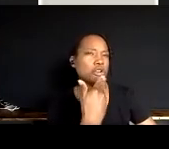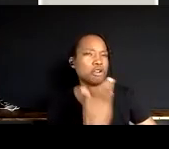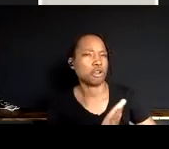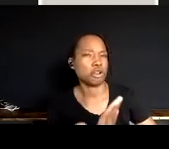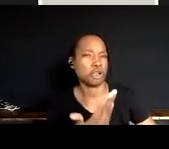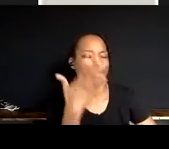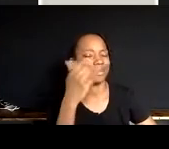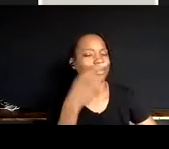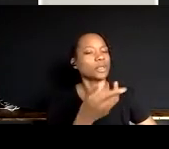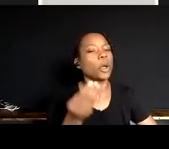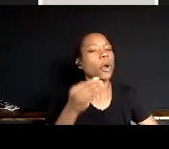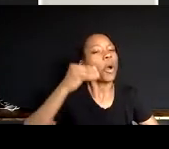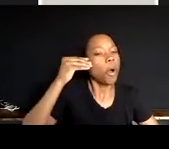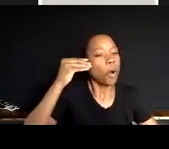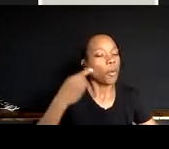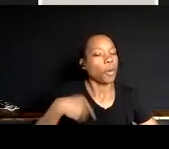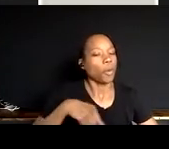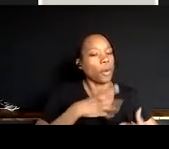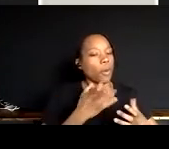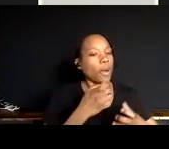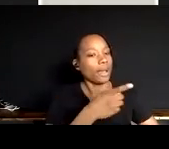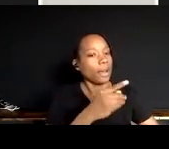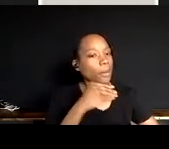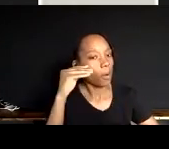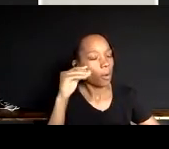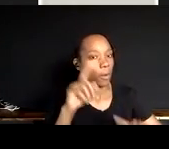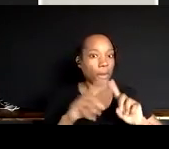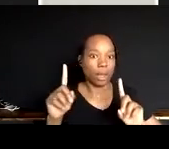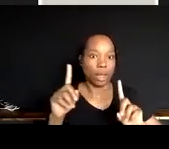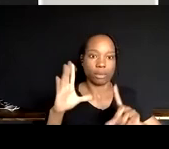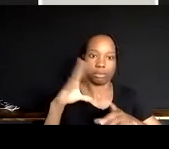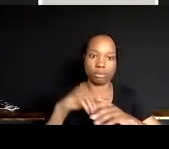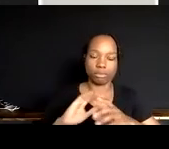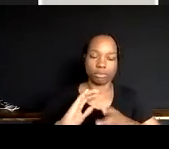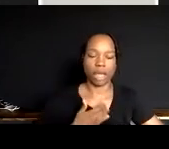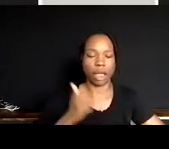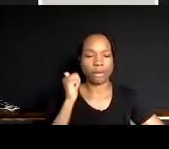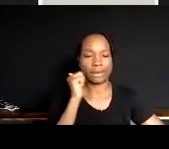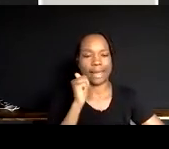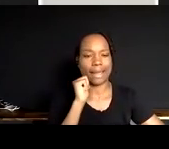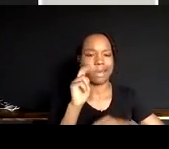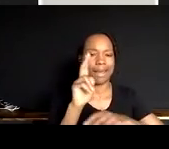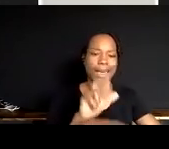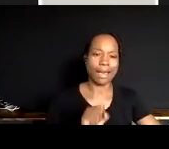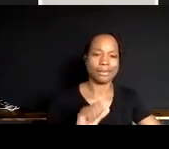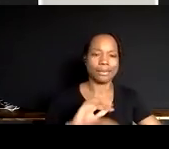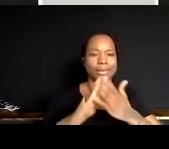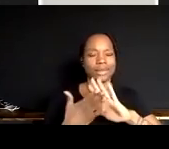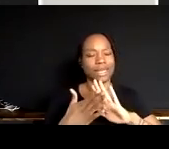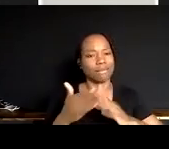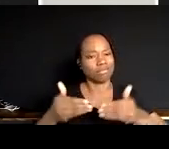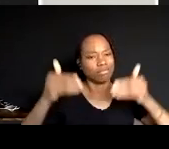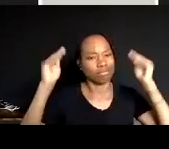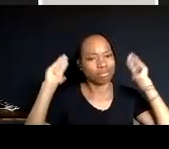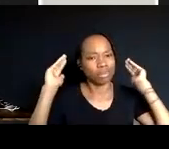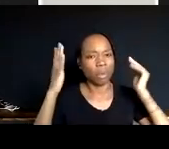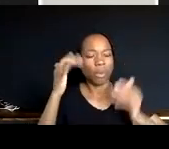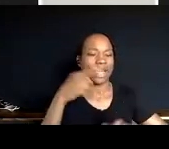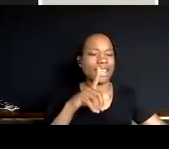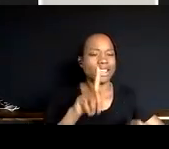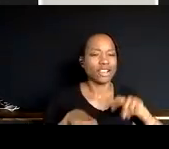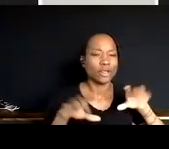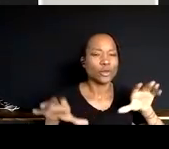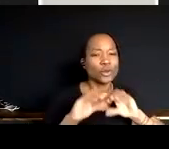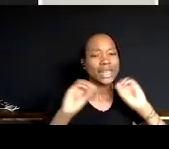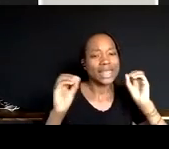there. But once we got into our daily habits, it began to be a little bit much because he couldn't do anything. He couldn't